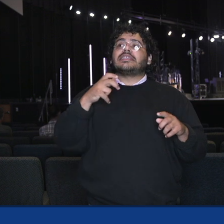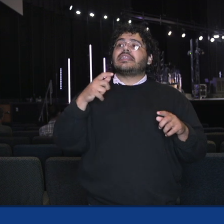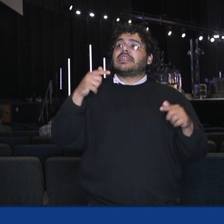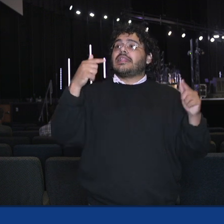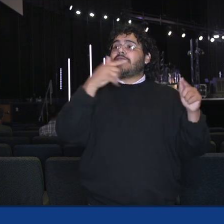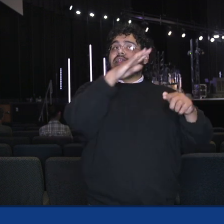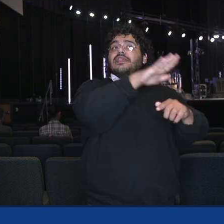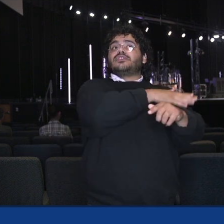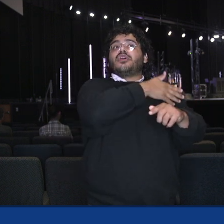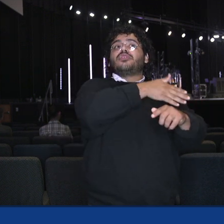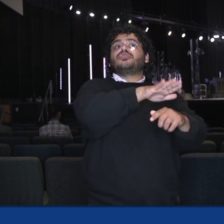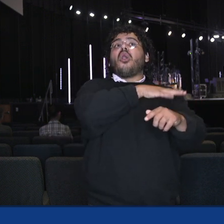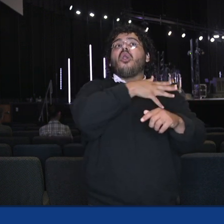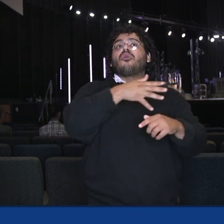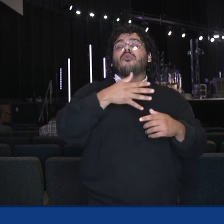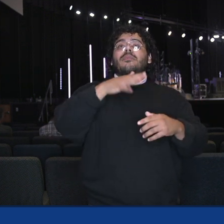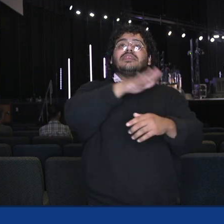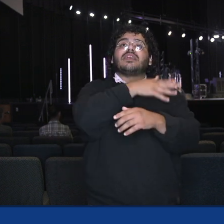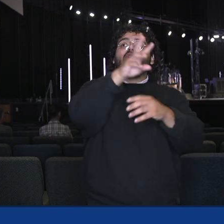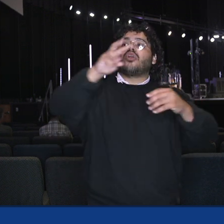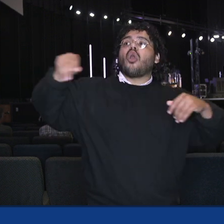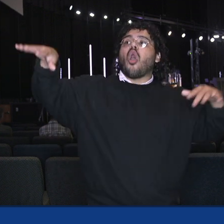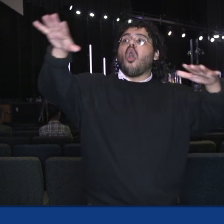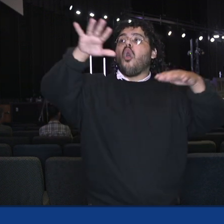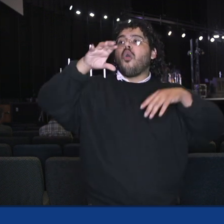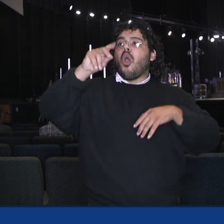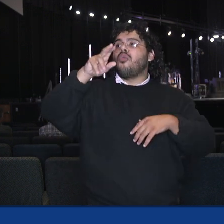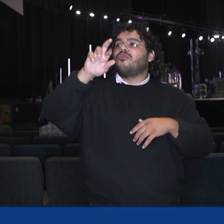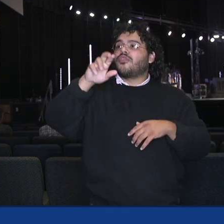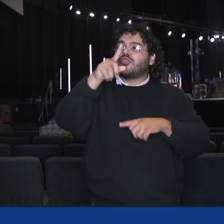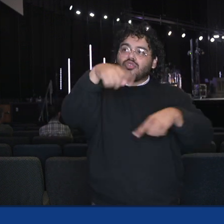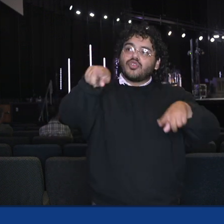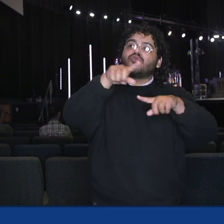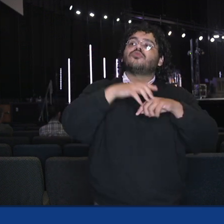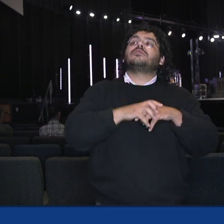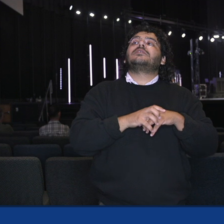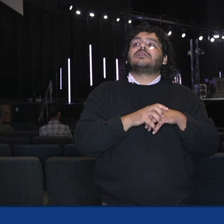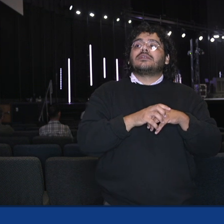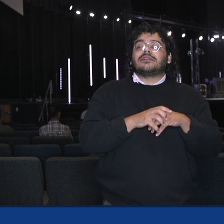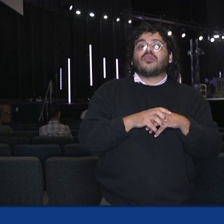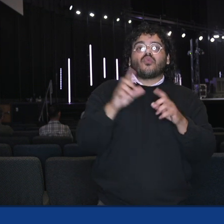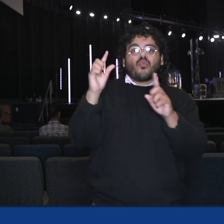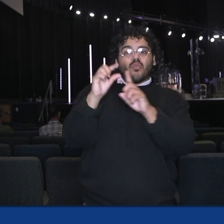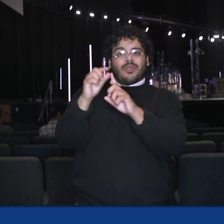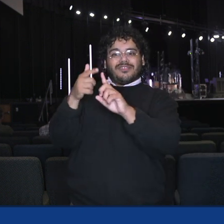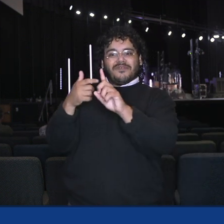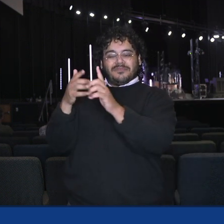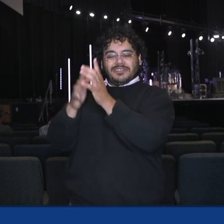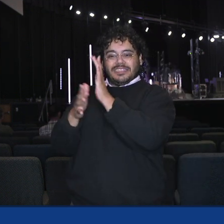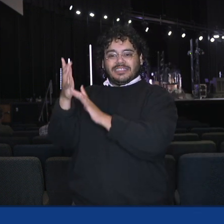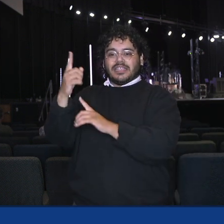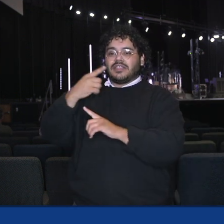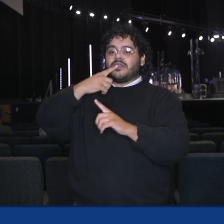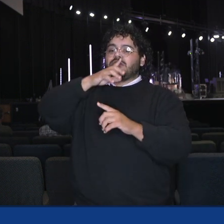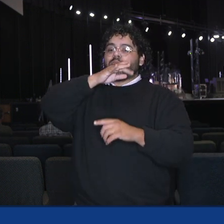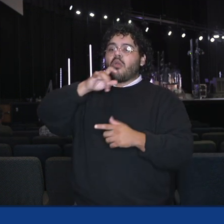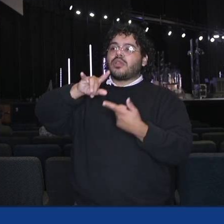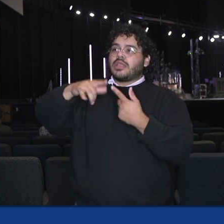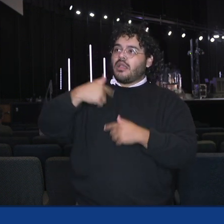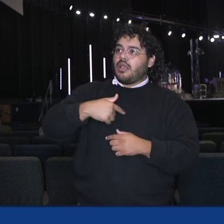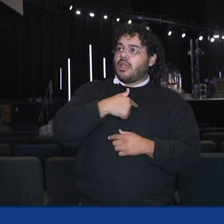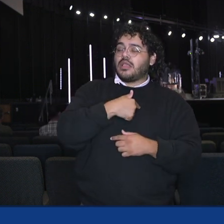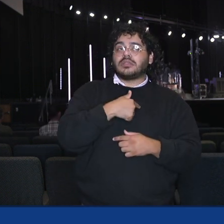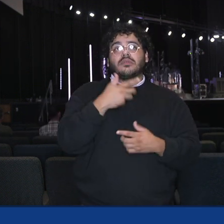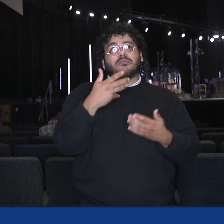you. Listen to these words, to the words of Jesus spoken to us. And for those of you who do have someone in your life that feels